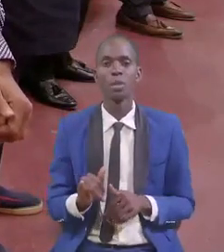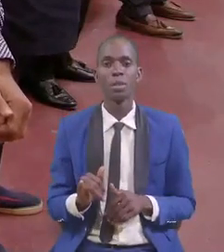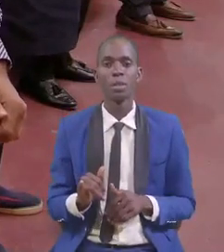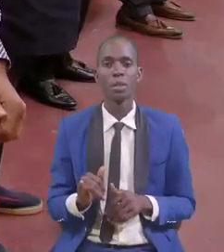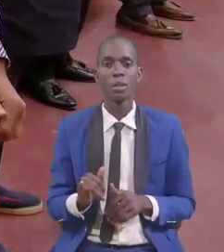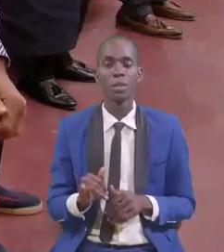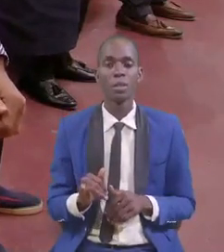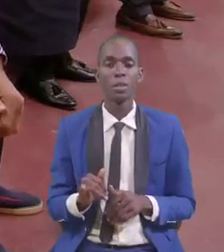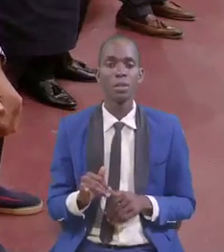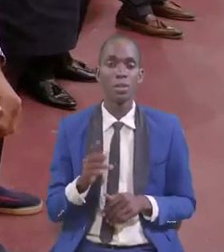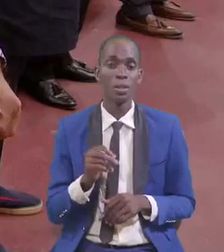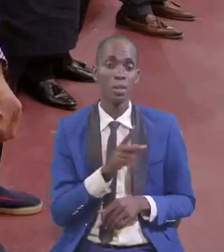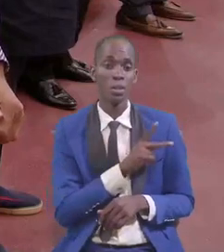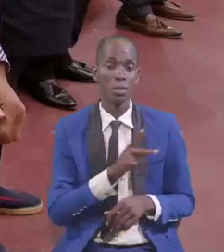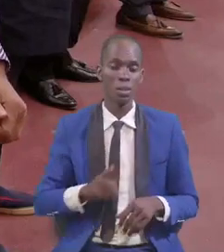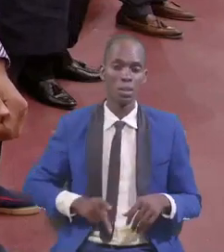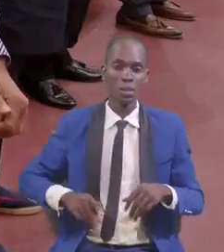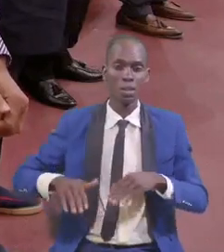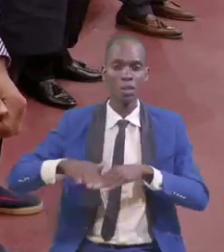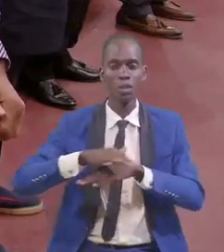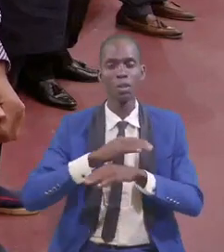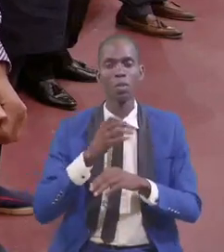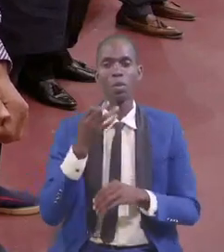in the kingdom of God.